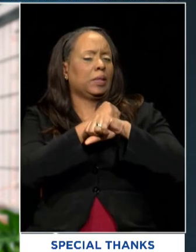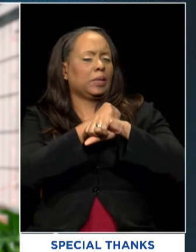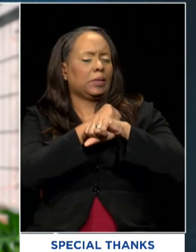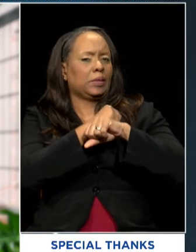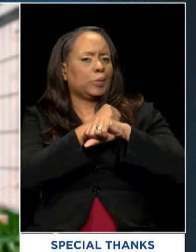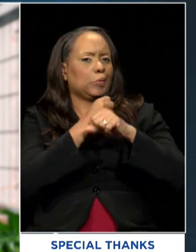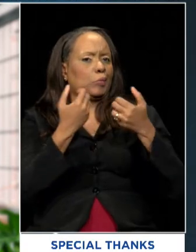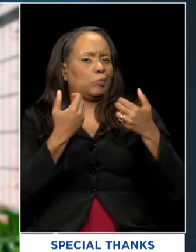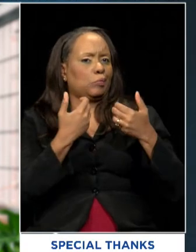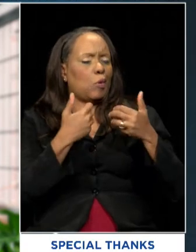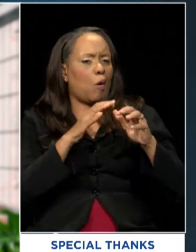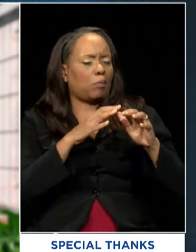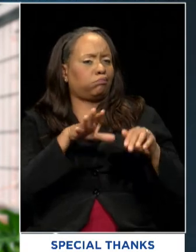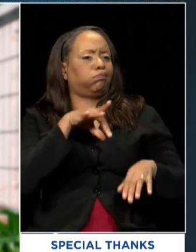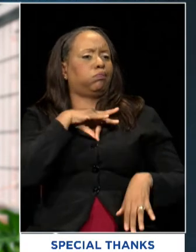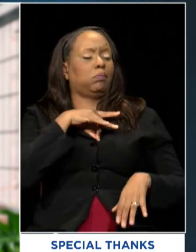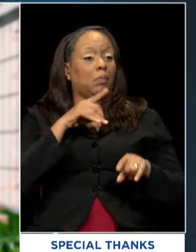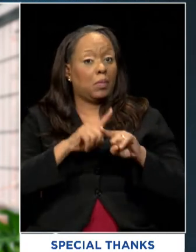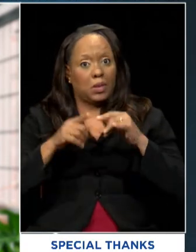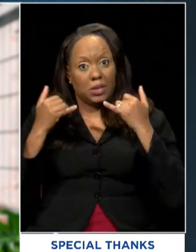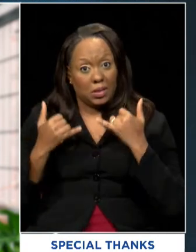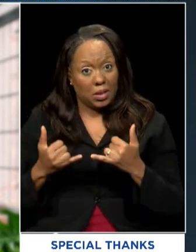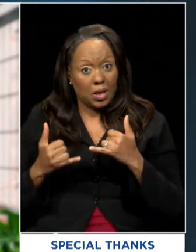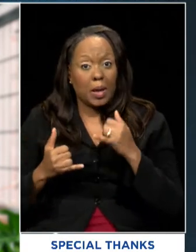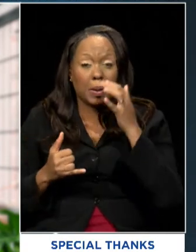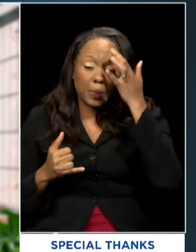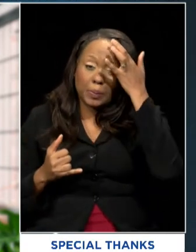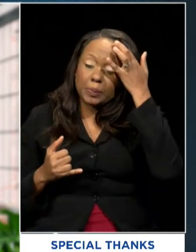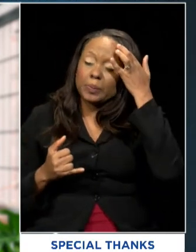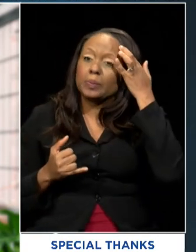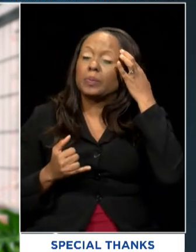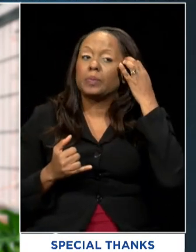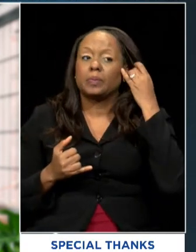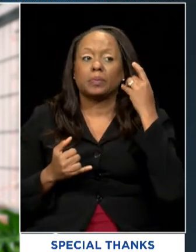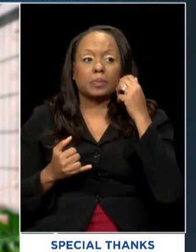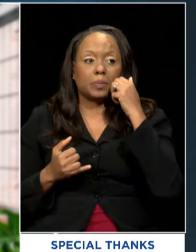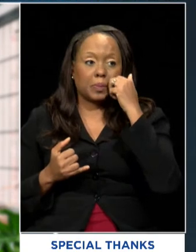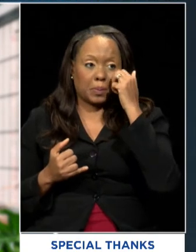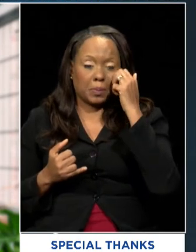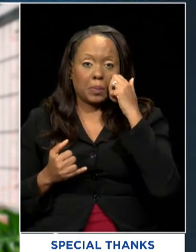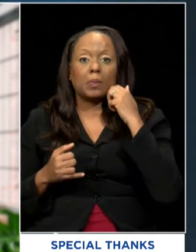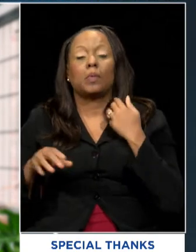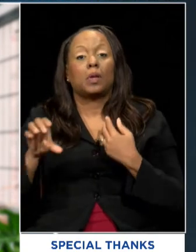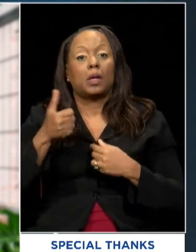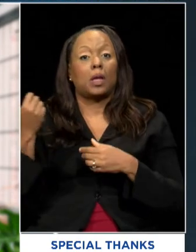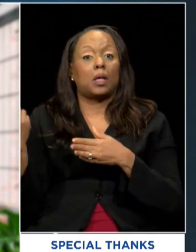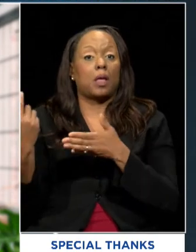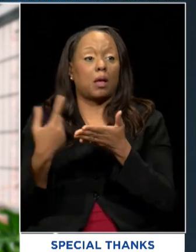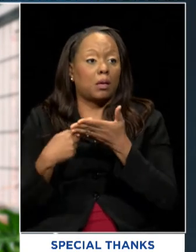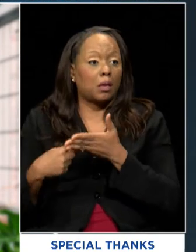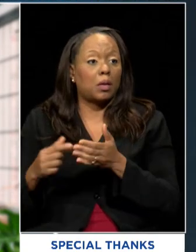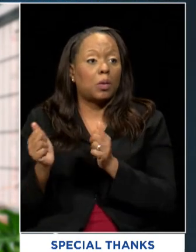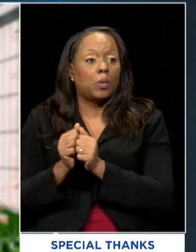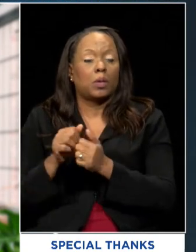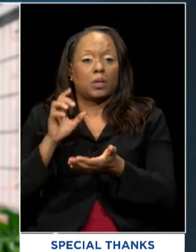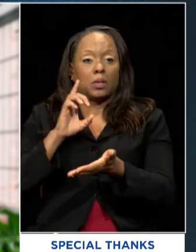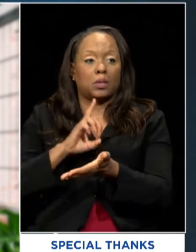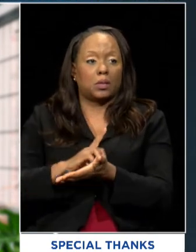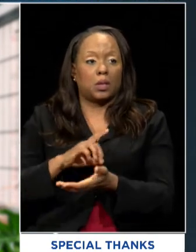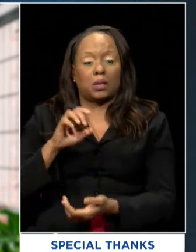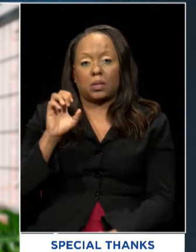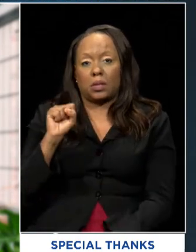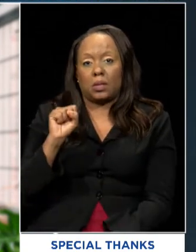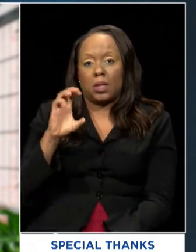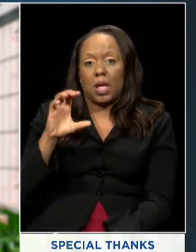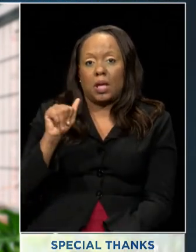situation off. But we are also going to hear now from David Ellis and his conversation with Dr. Scantlebury while